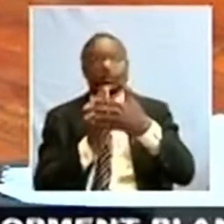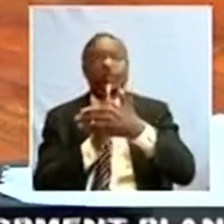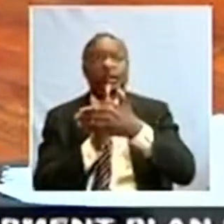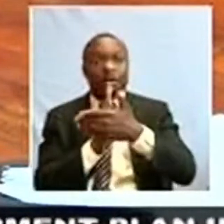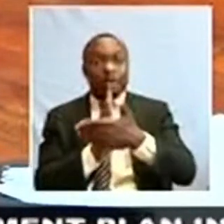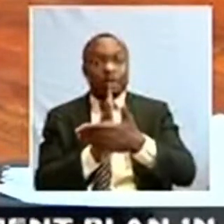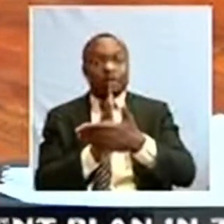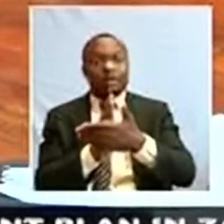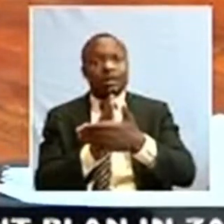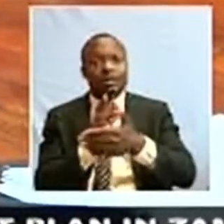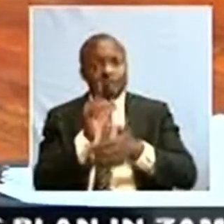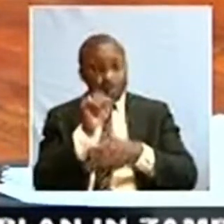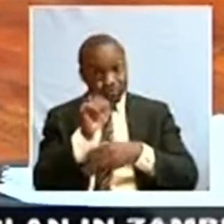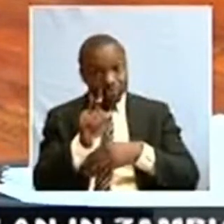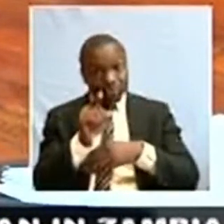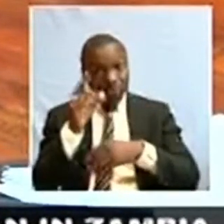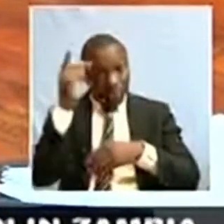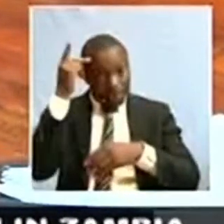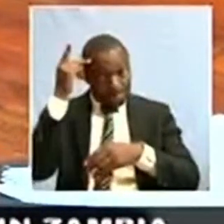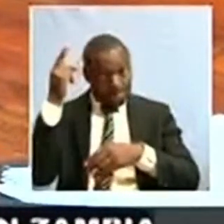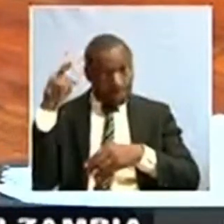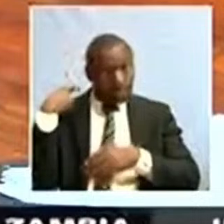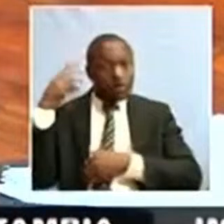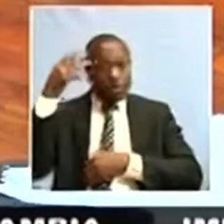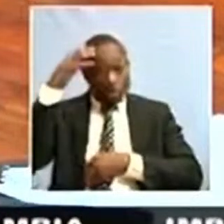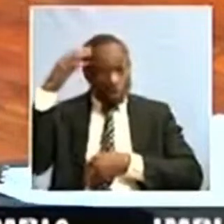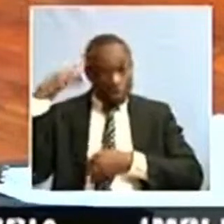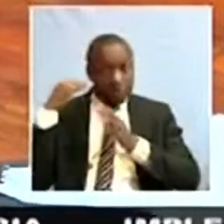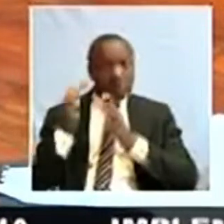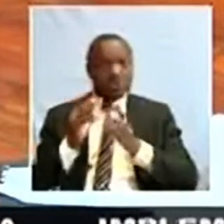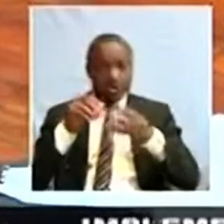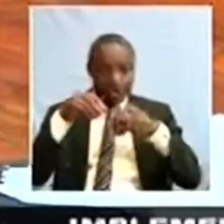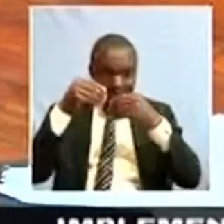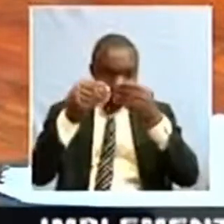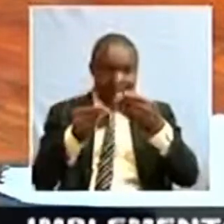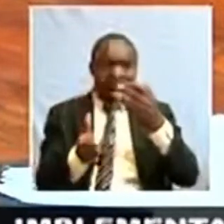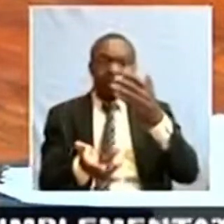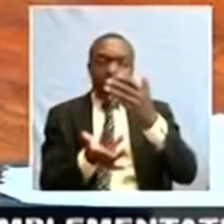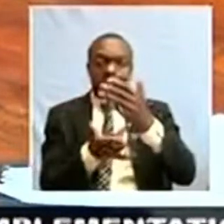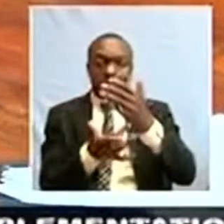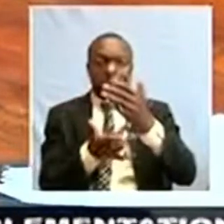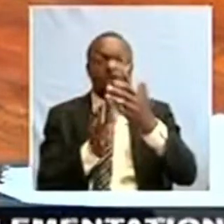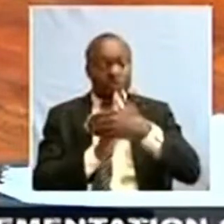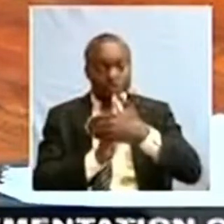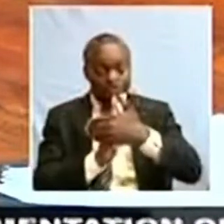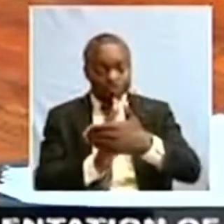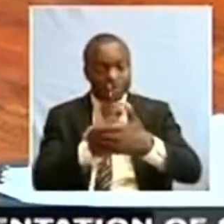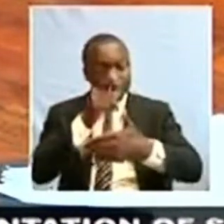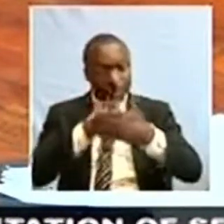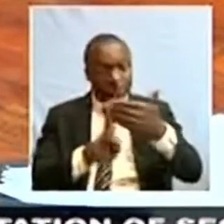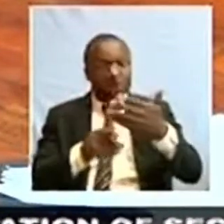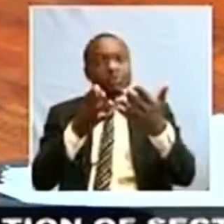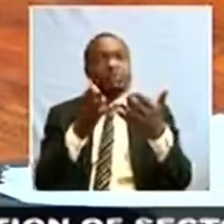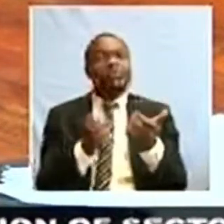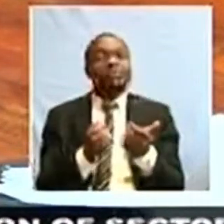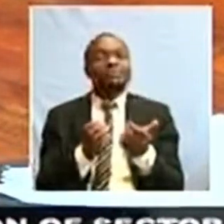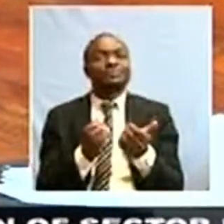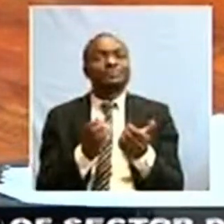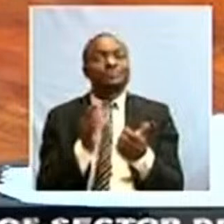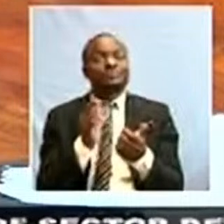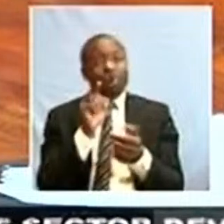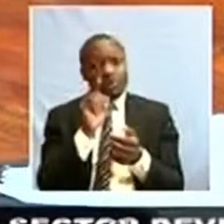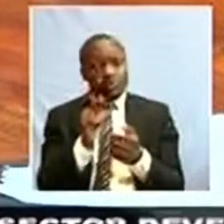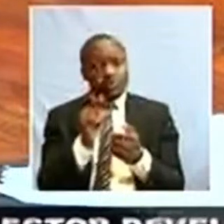Because when you're a principal officer, you are providing technical guidance. So what we are seeking to ask is, because we